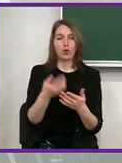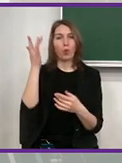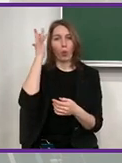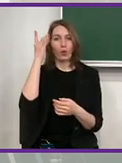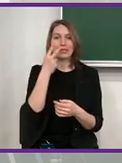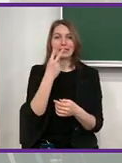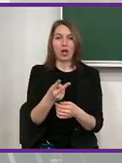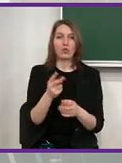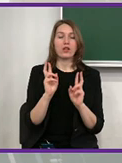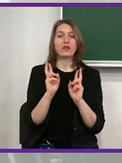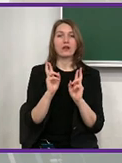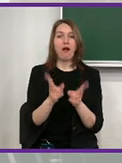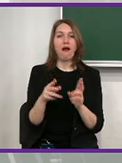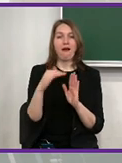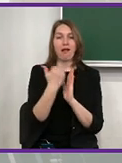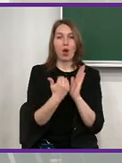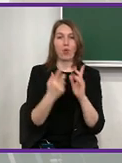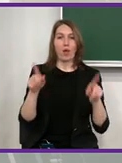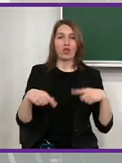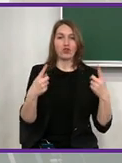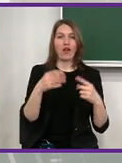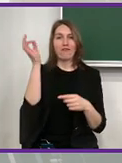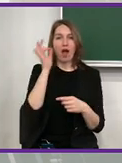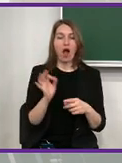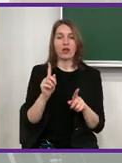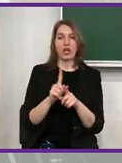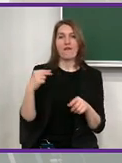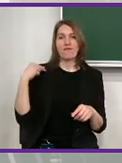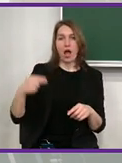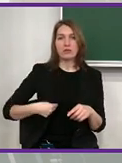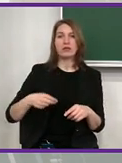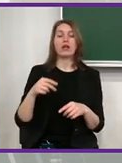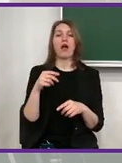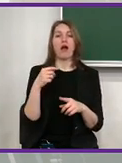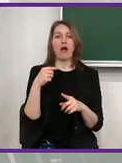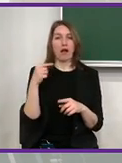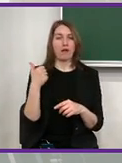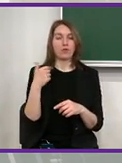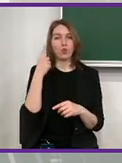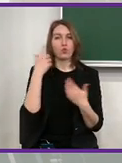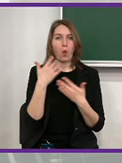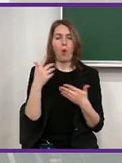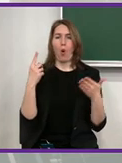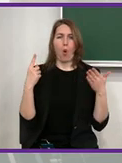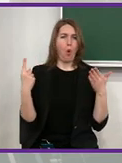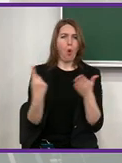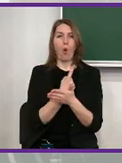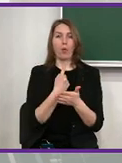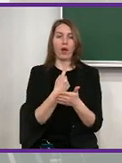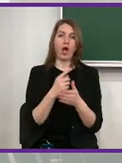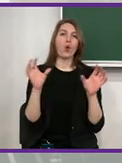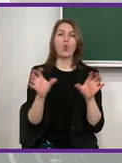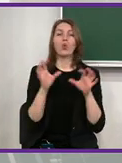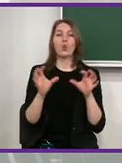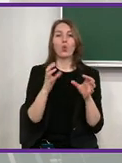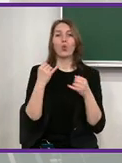in the scope of this directive. And this is the logics behind the Commission proposal. They looked